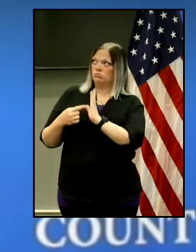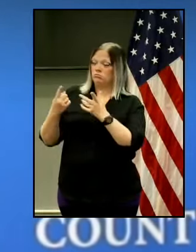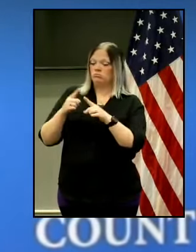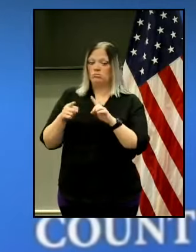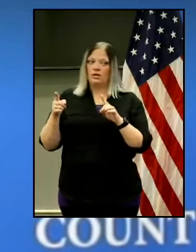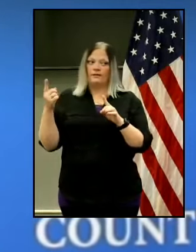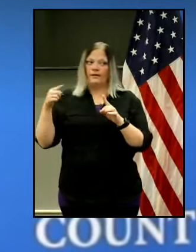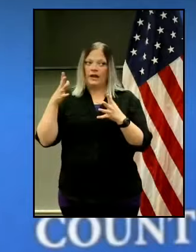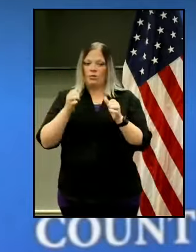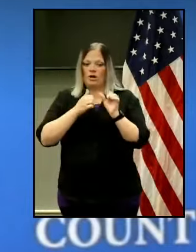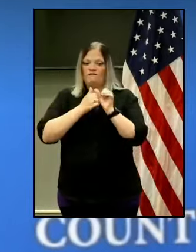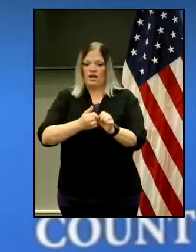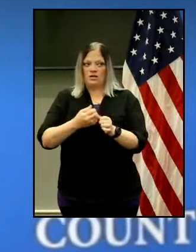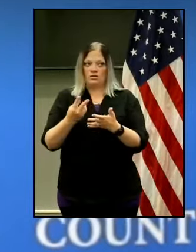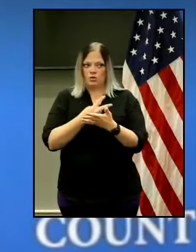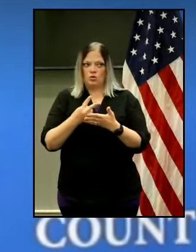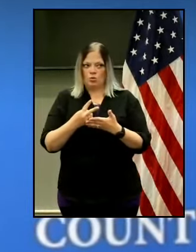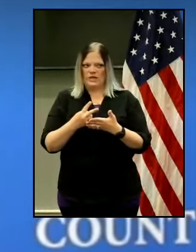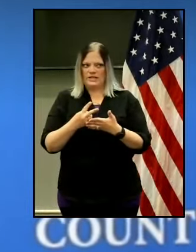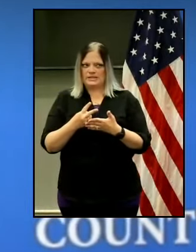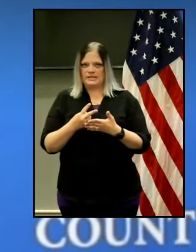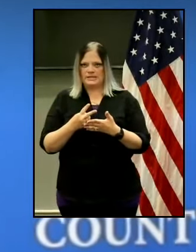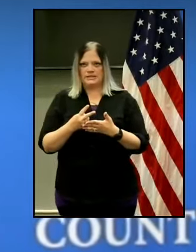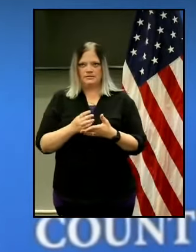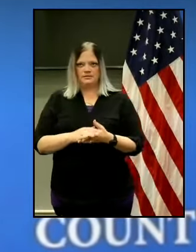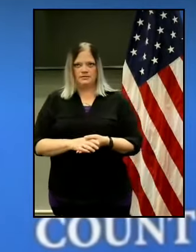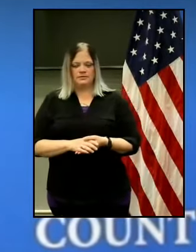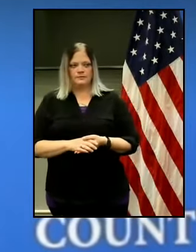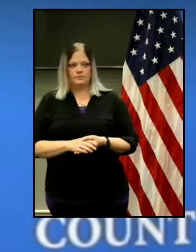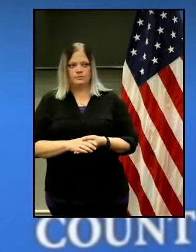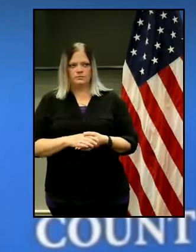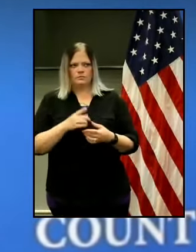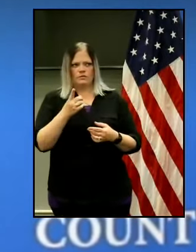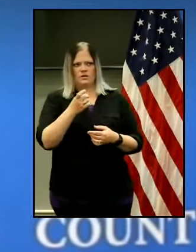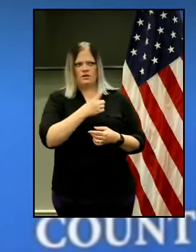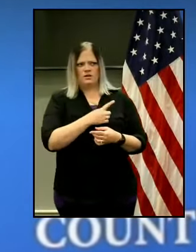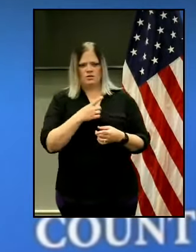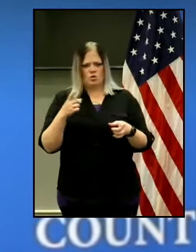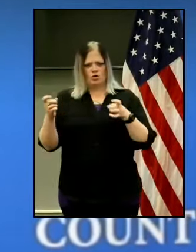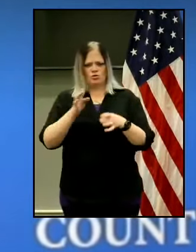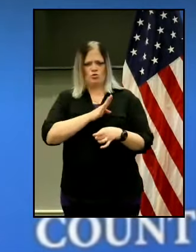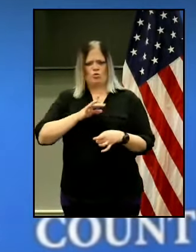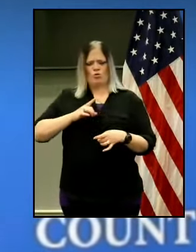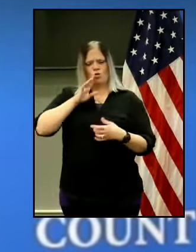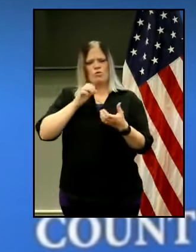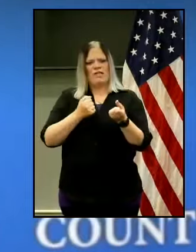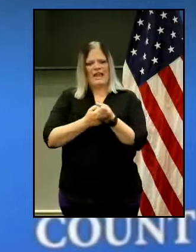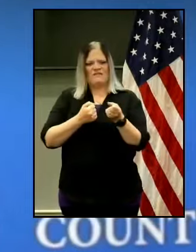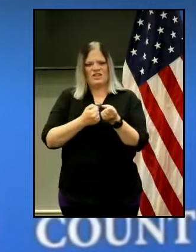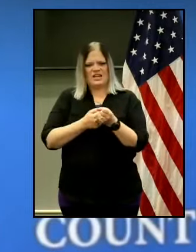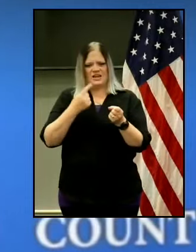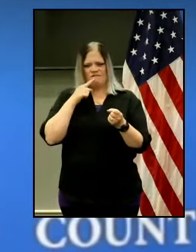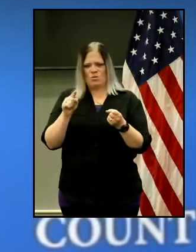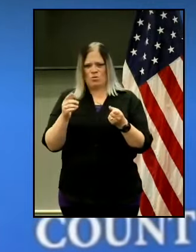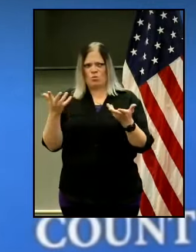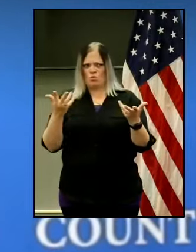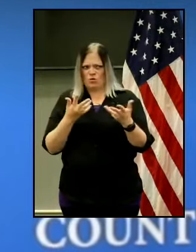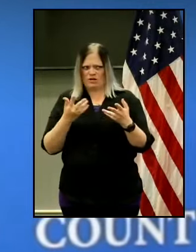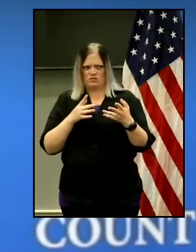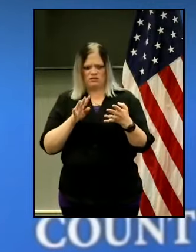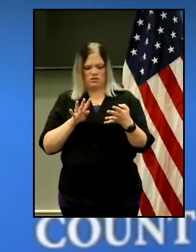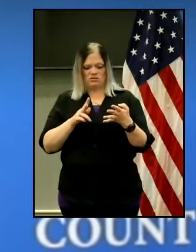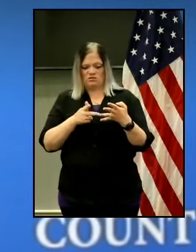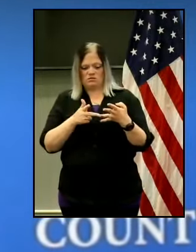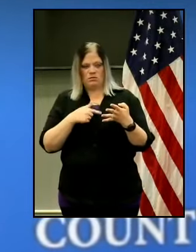wanted to stick to this 2-week guideline. So are there some things then that this control board would be advocating for that would be in phase 3? I mean, we've already seen